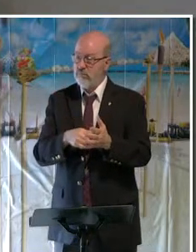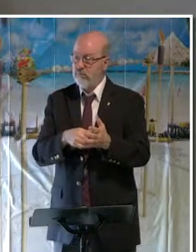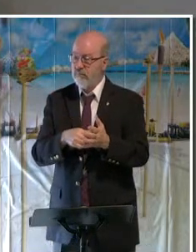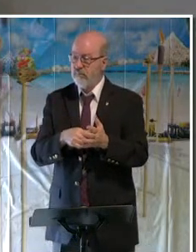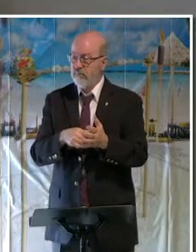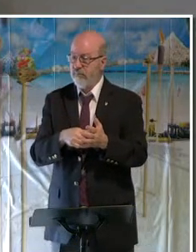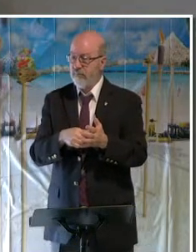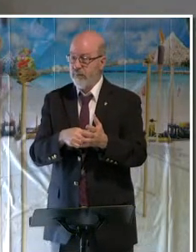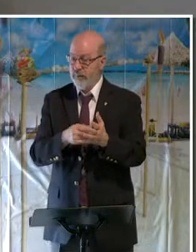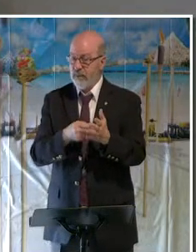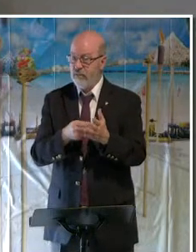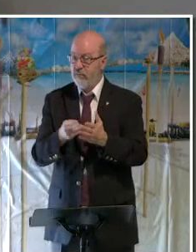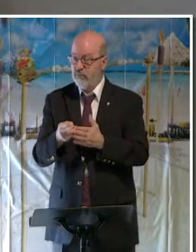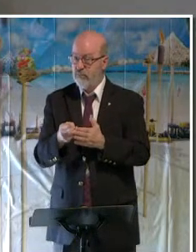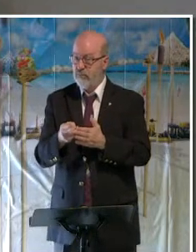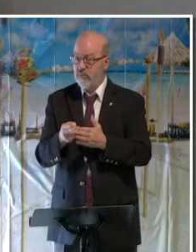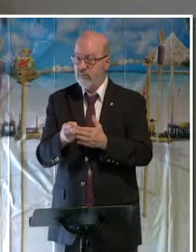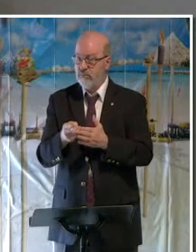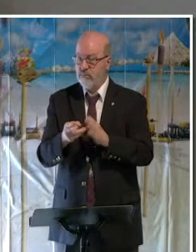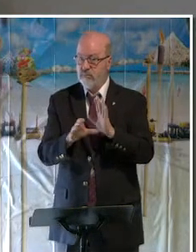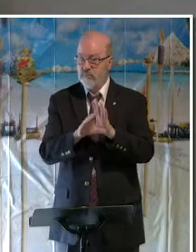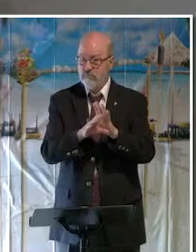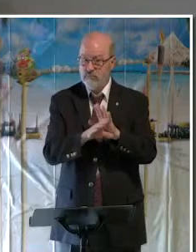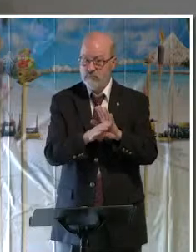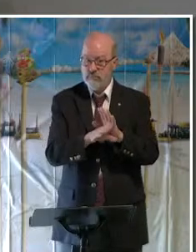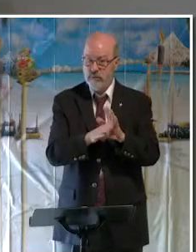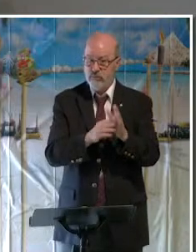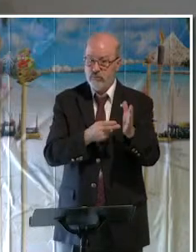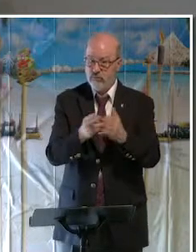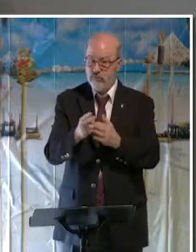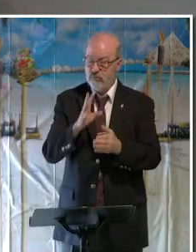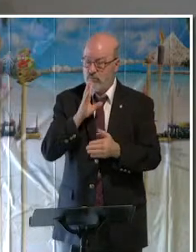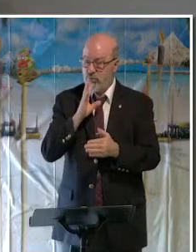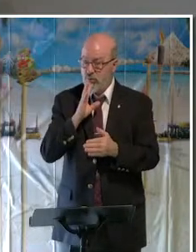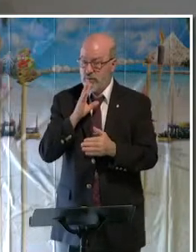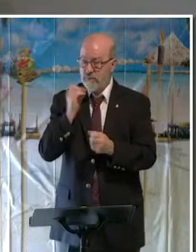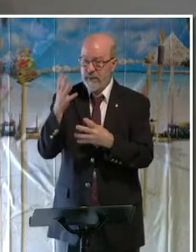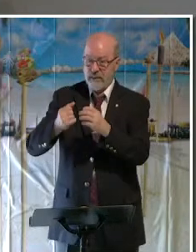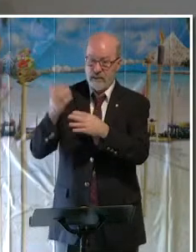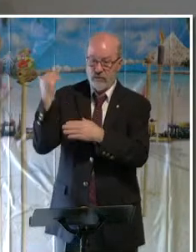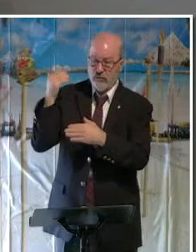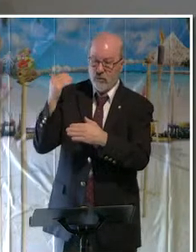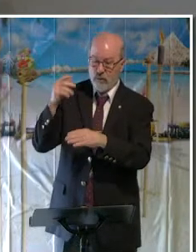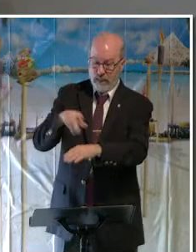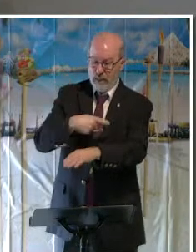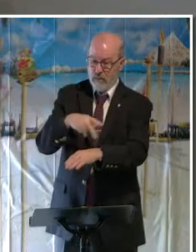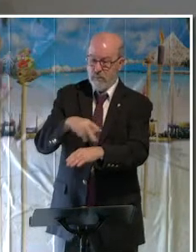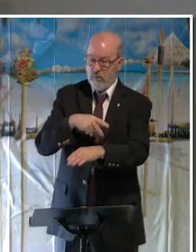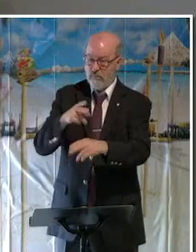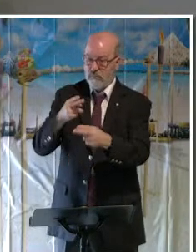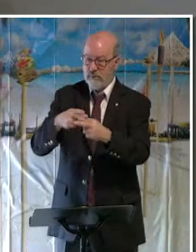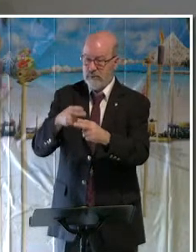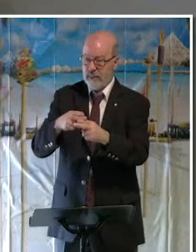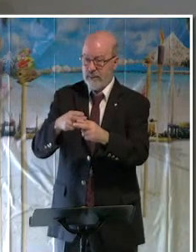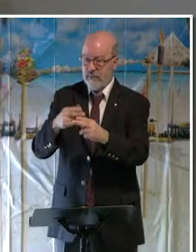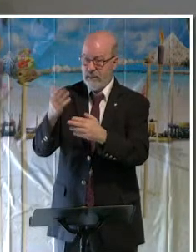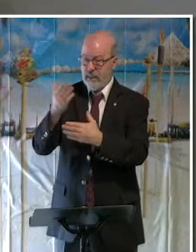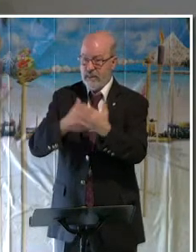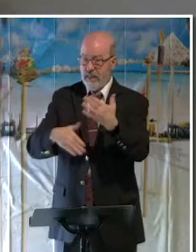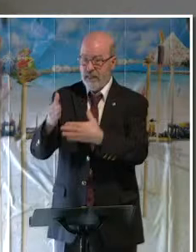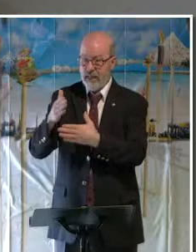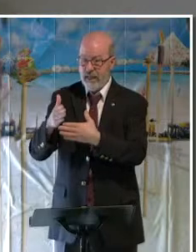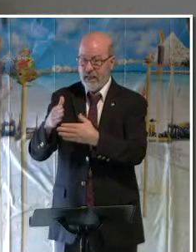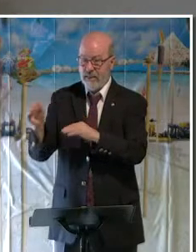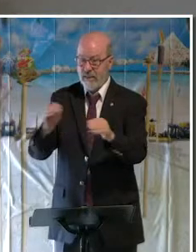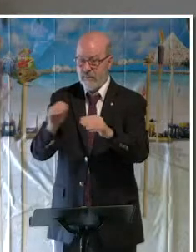that truth illustrates the truth spoken years ago in a poem called "The Hand That